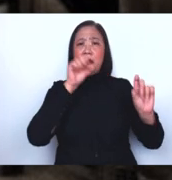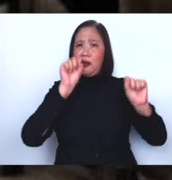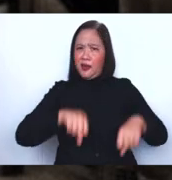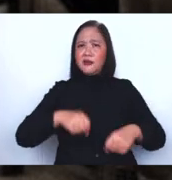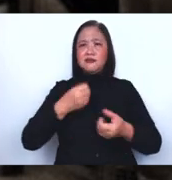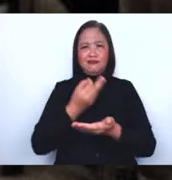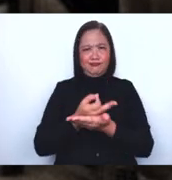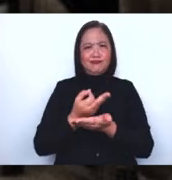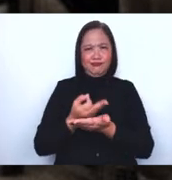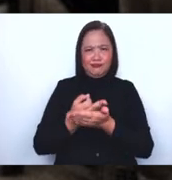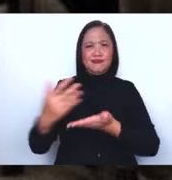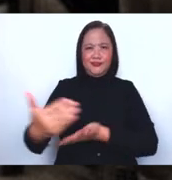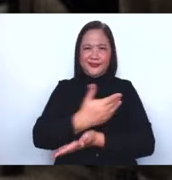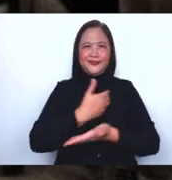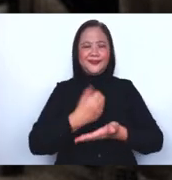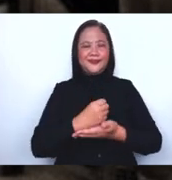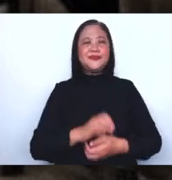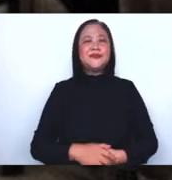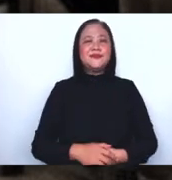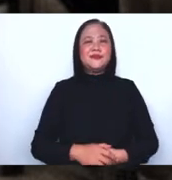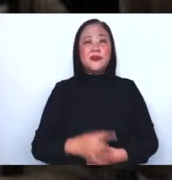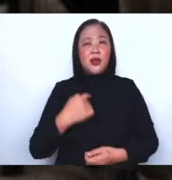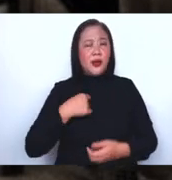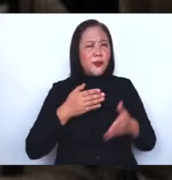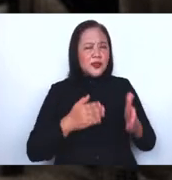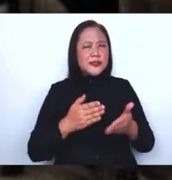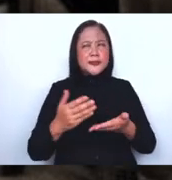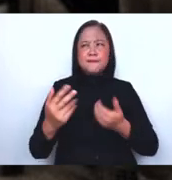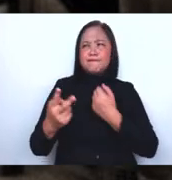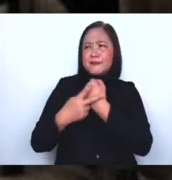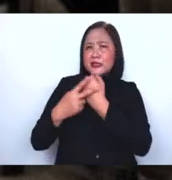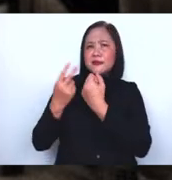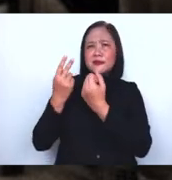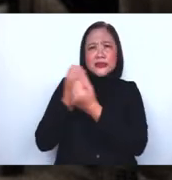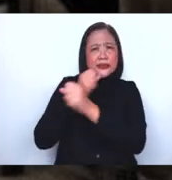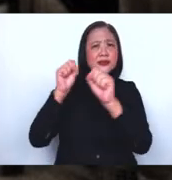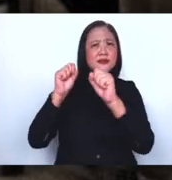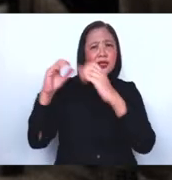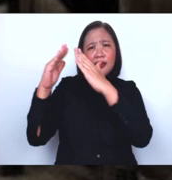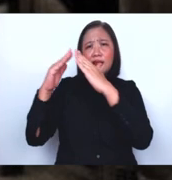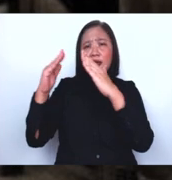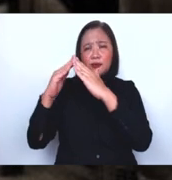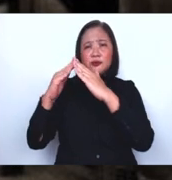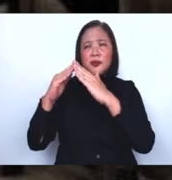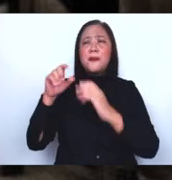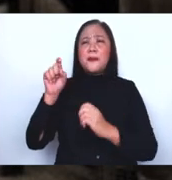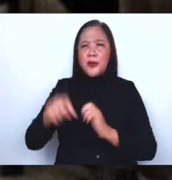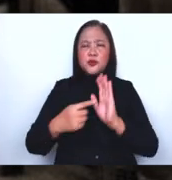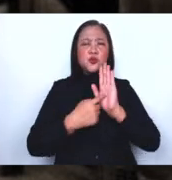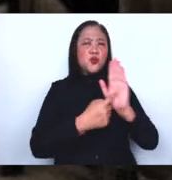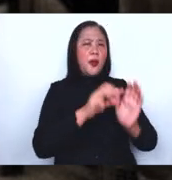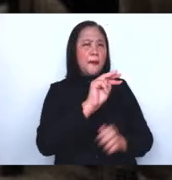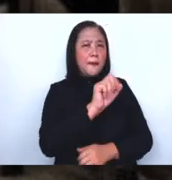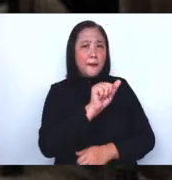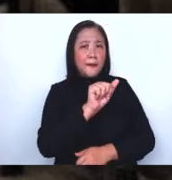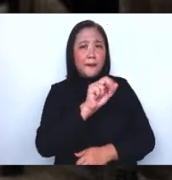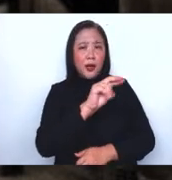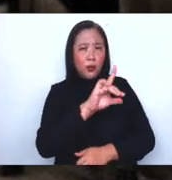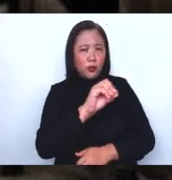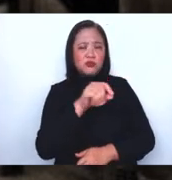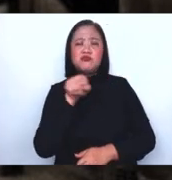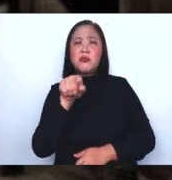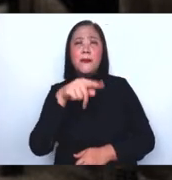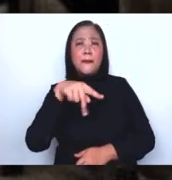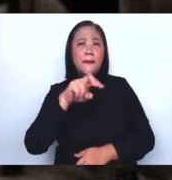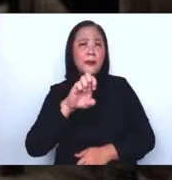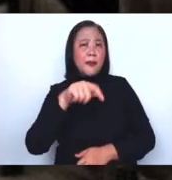money. It is the only way to save this house, Paula. We must show Manolo and Pepang that we can